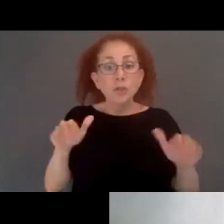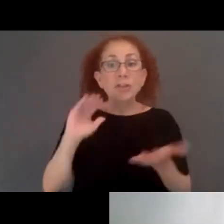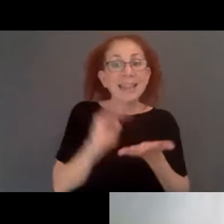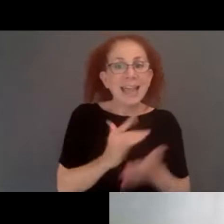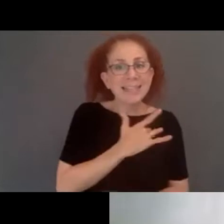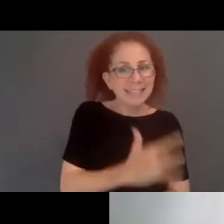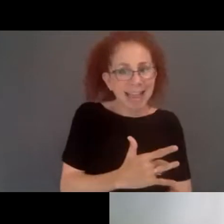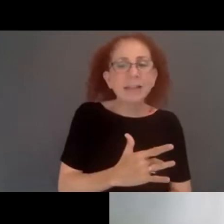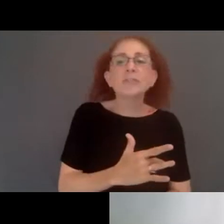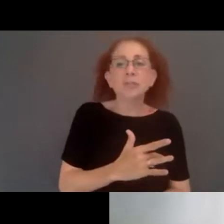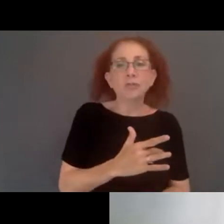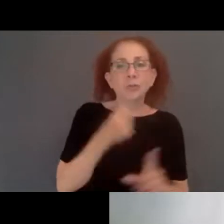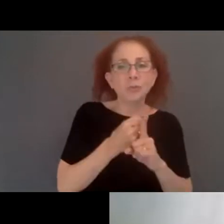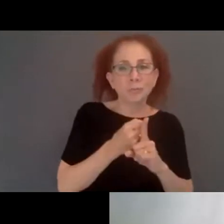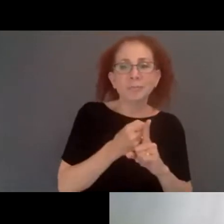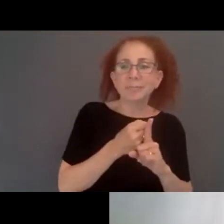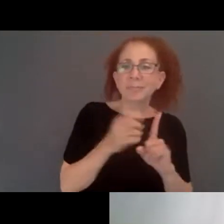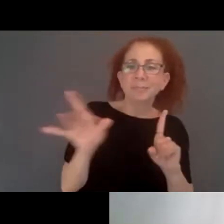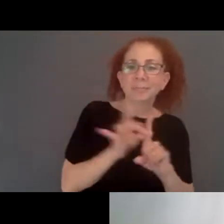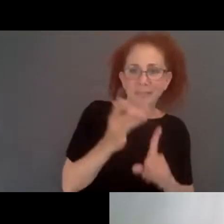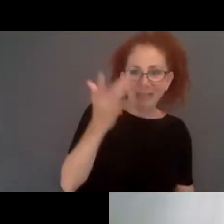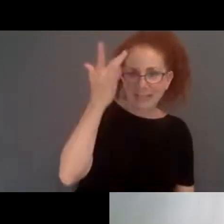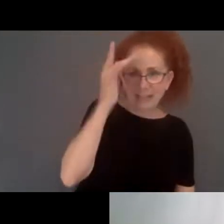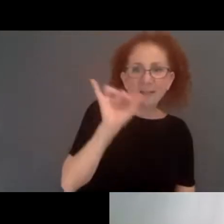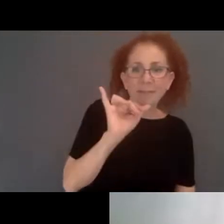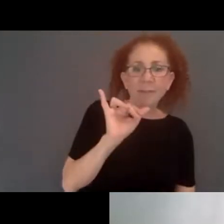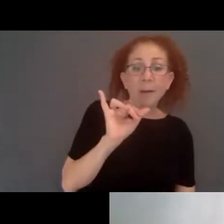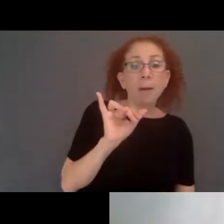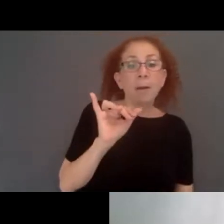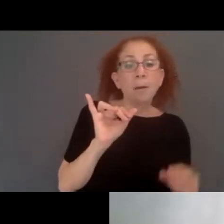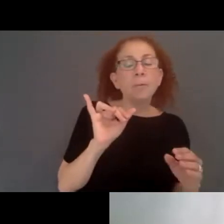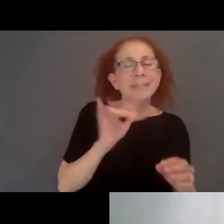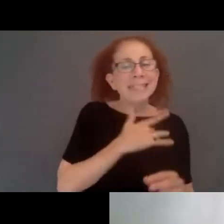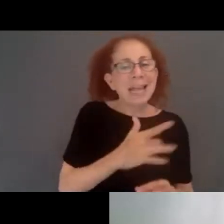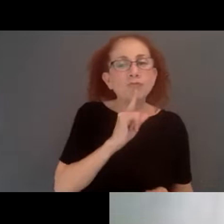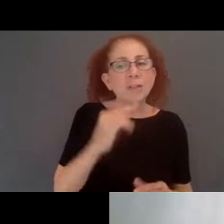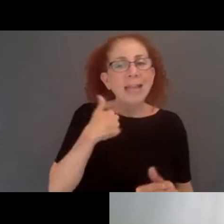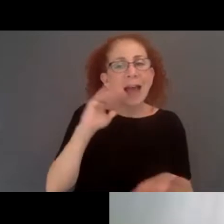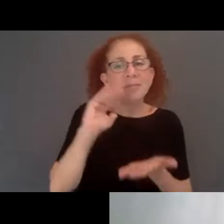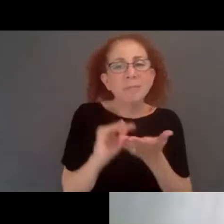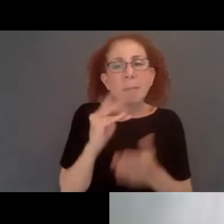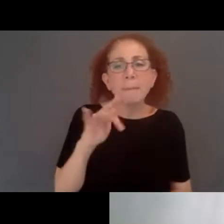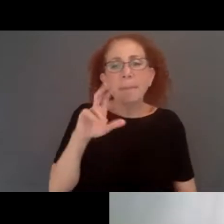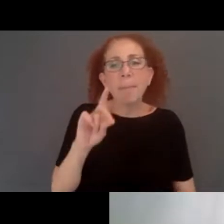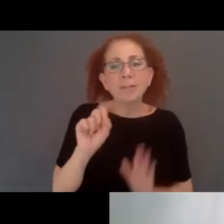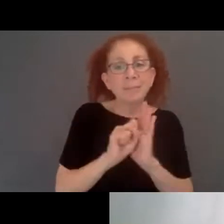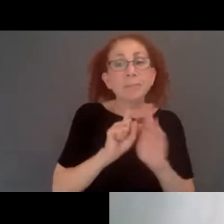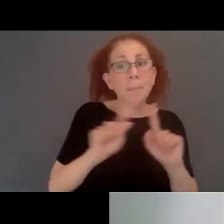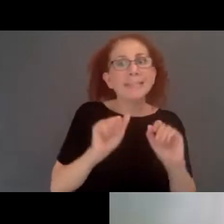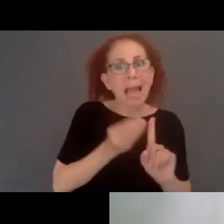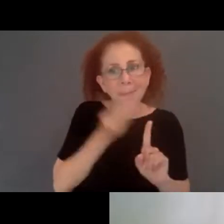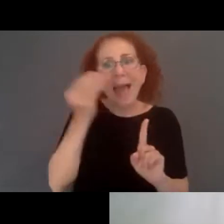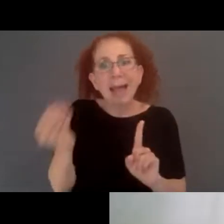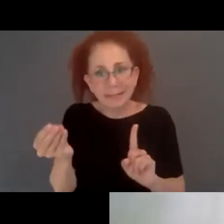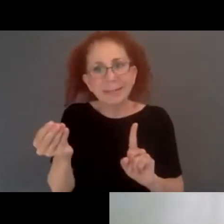get infected, much more likely, as you mentioned, to have mild symptoms. They seem to pass it on to family